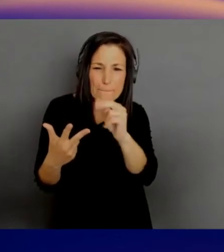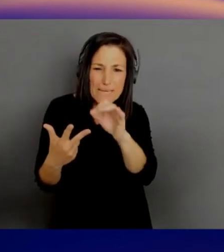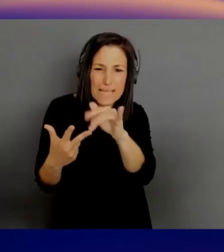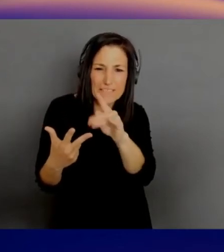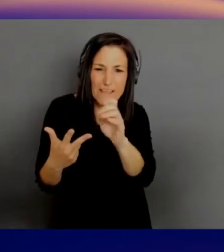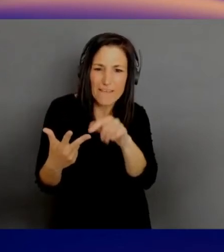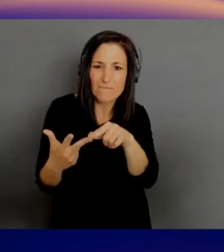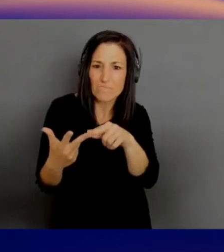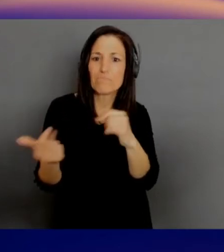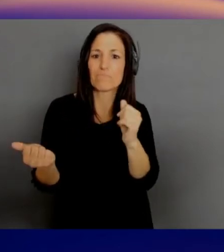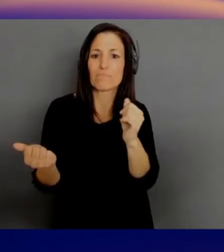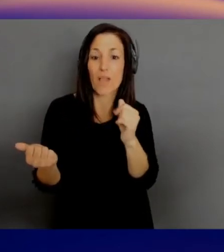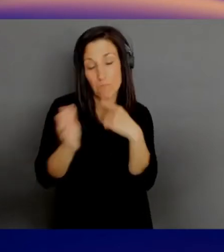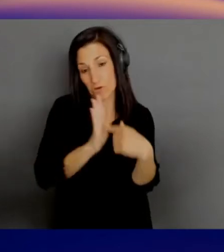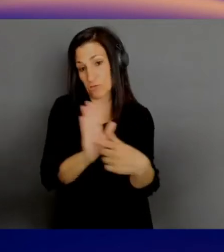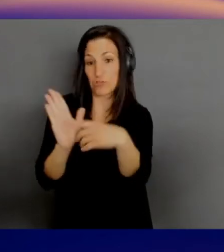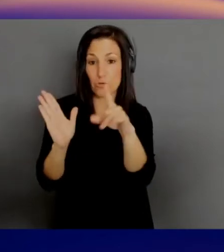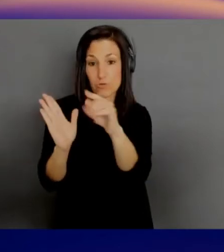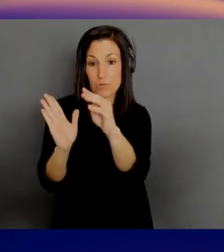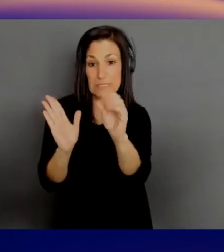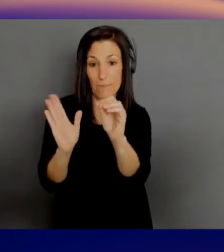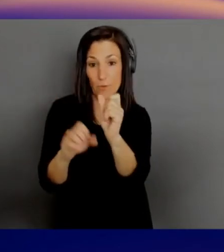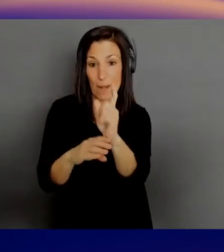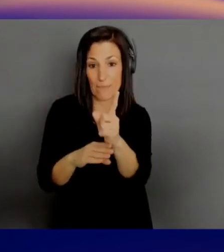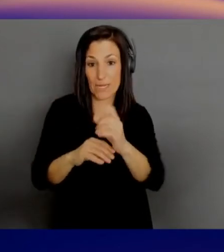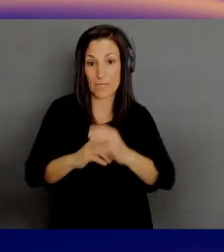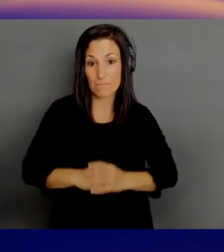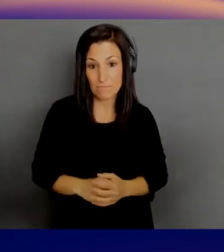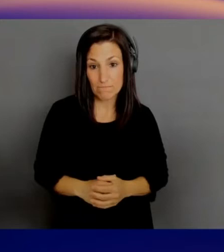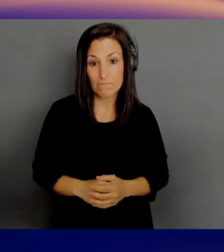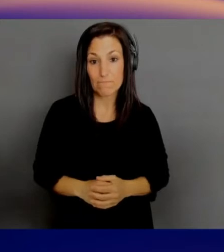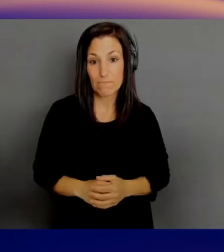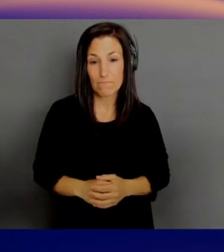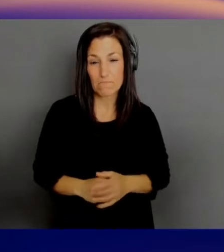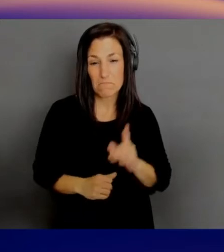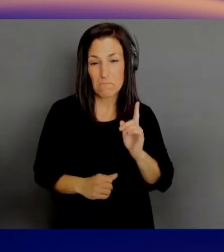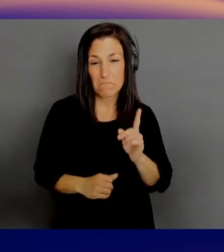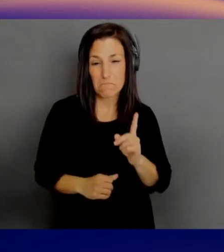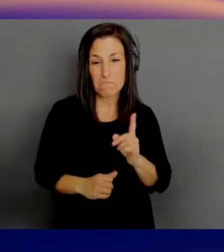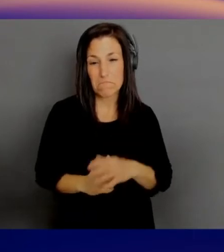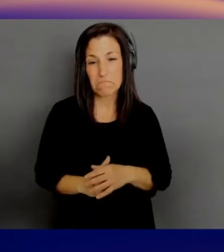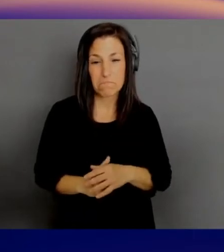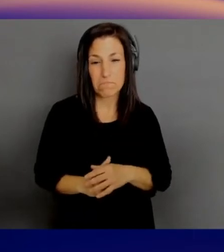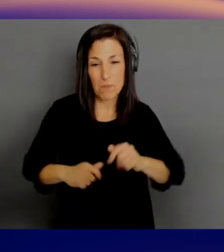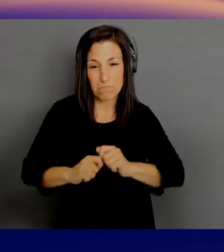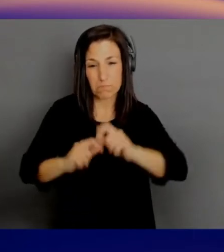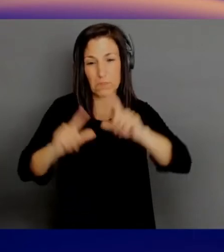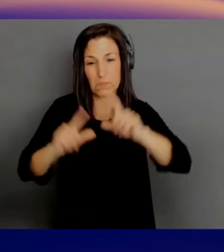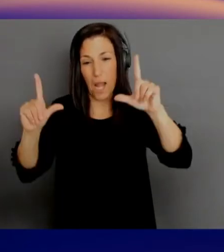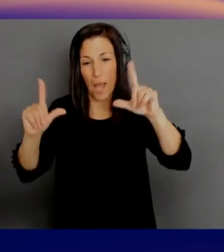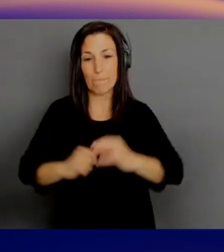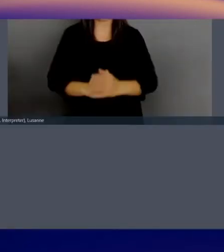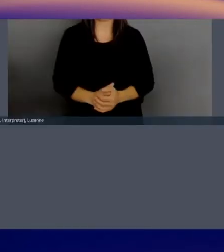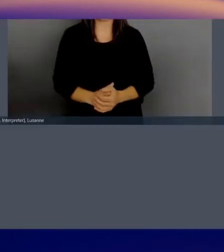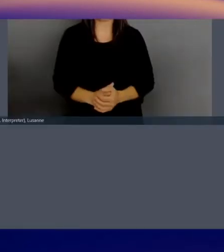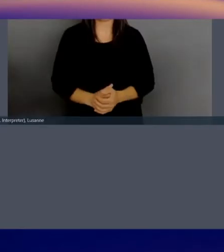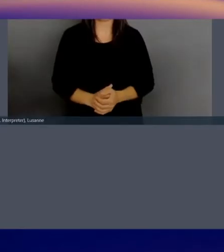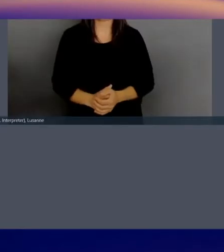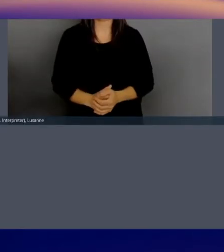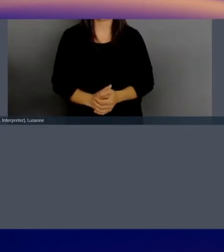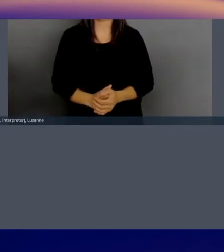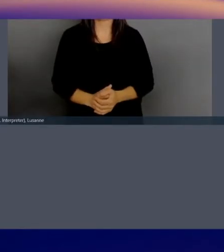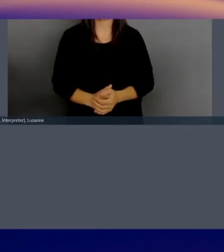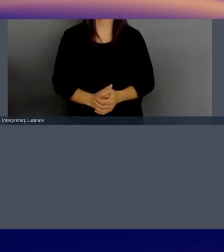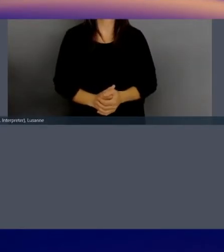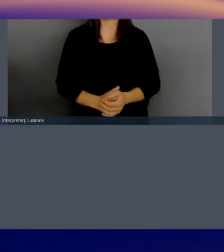minute. Let me grab this guy. All right. So there's your blog post. Yeah, That's this is a nice the blog